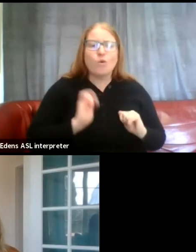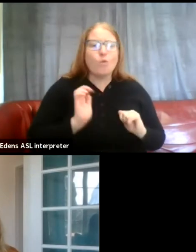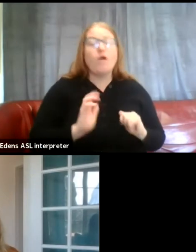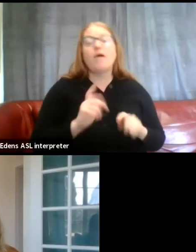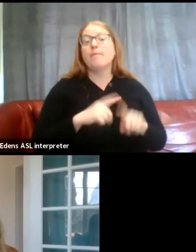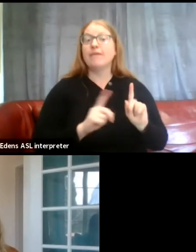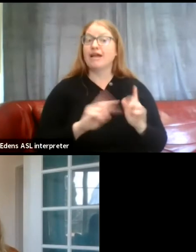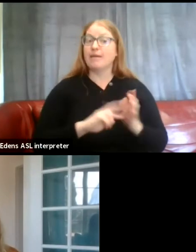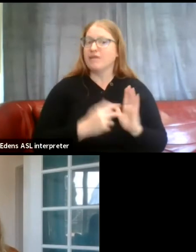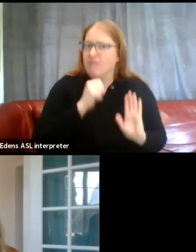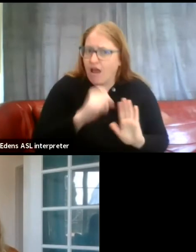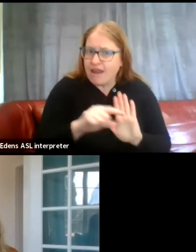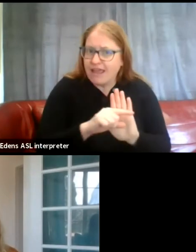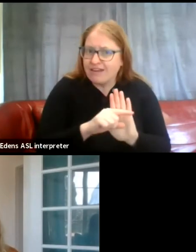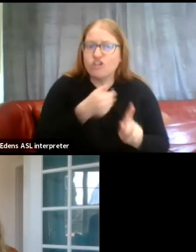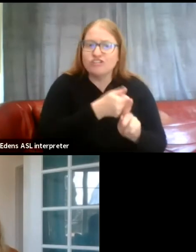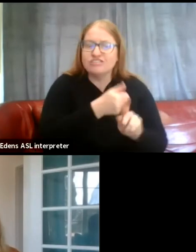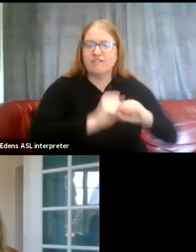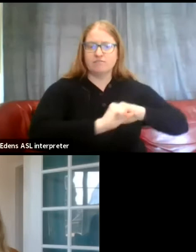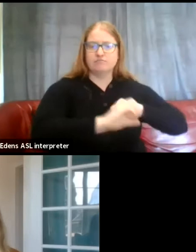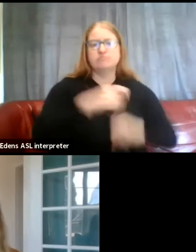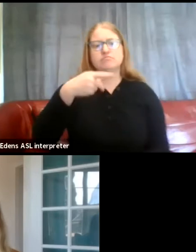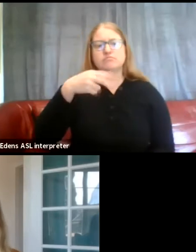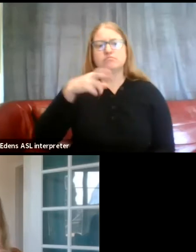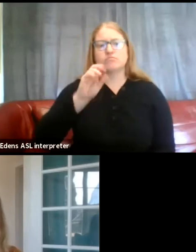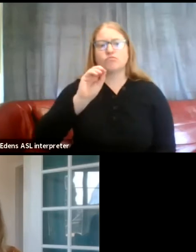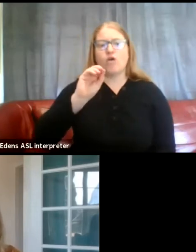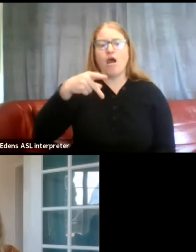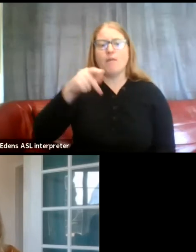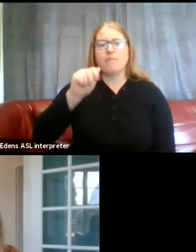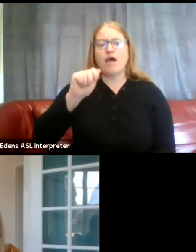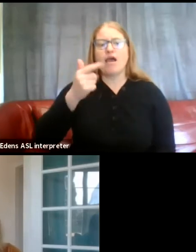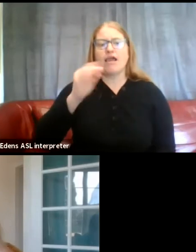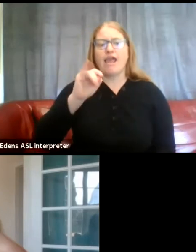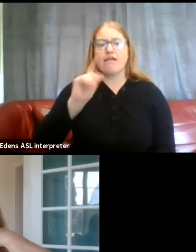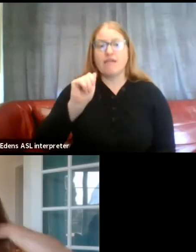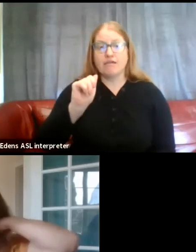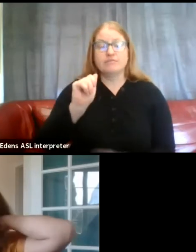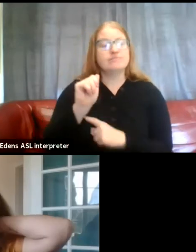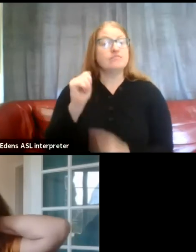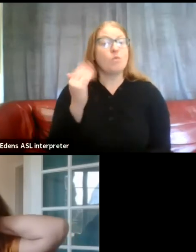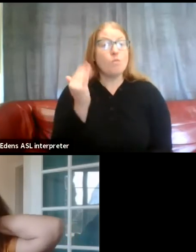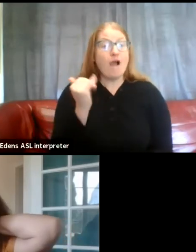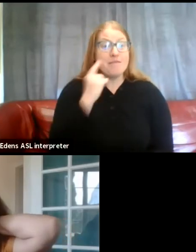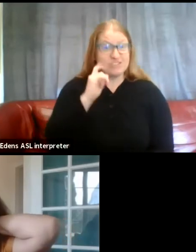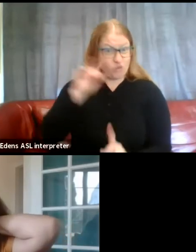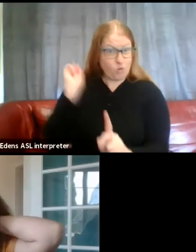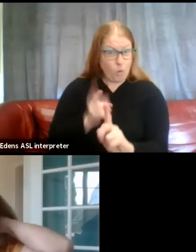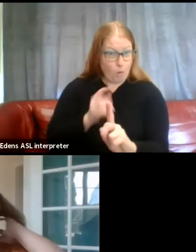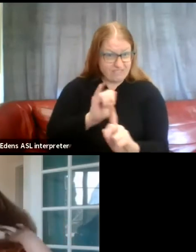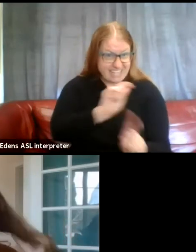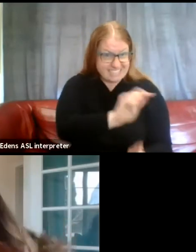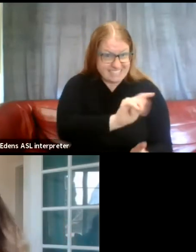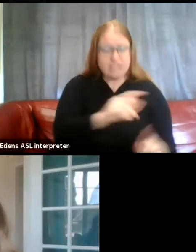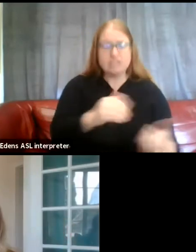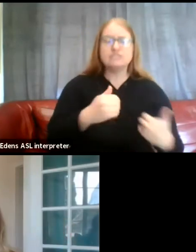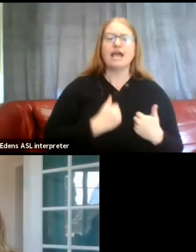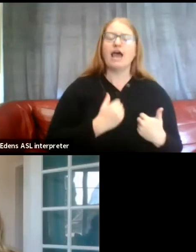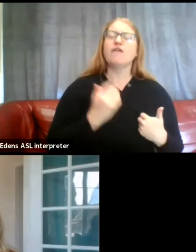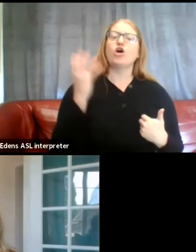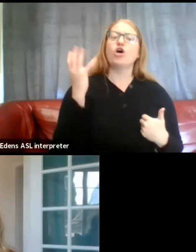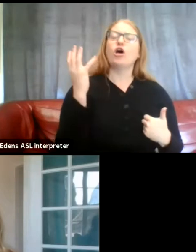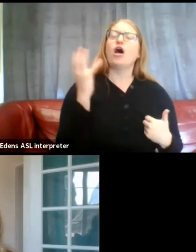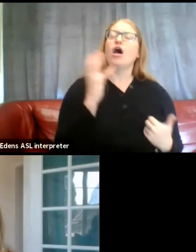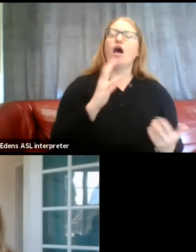in a negative way, she's propaganda. Because the goal of the character is to have a portrait of a Jewish woman in a Jewish immigrant family